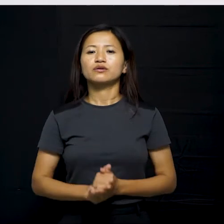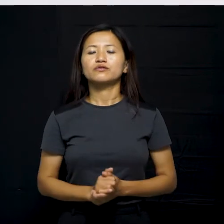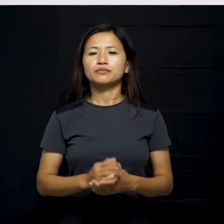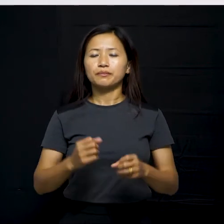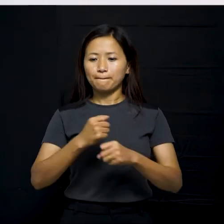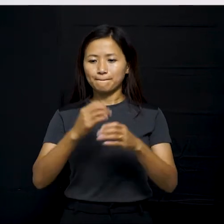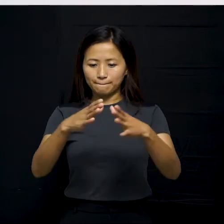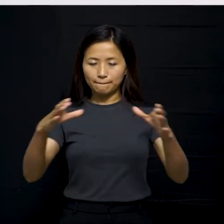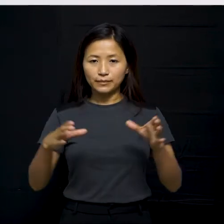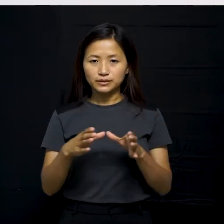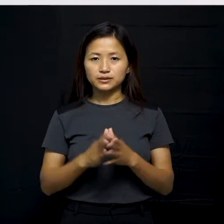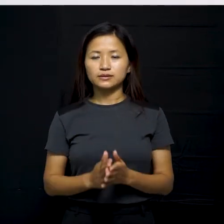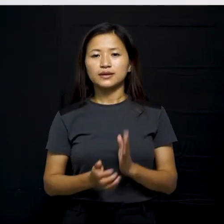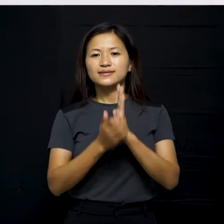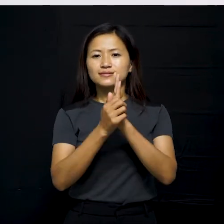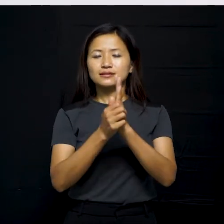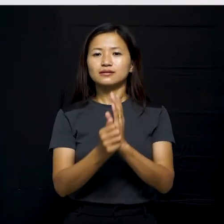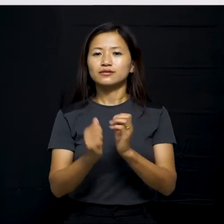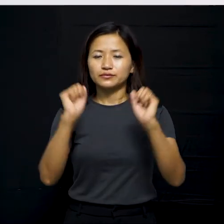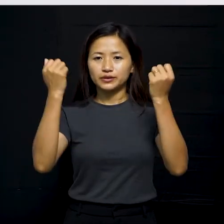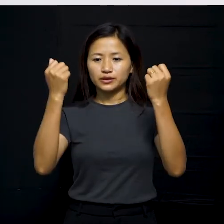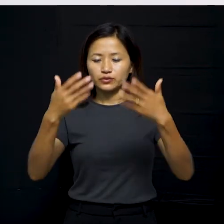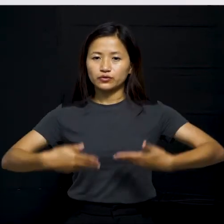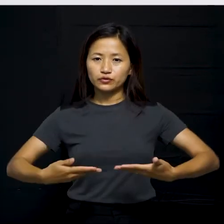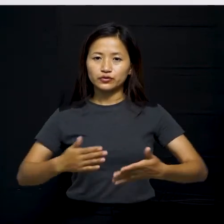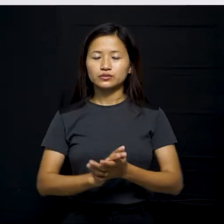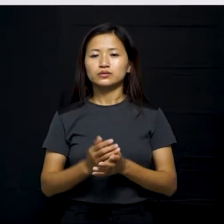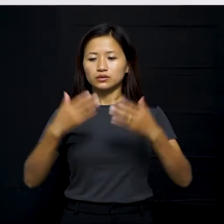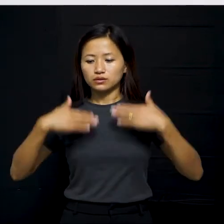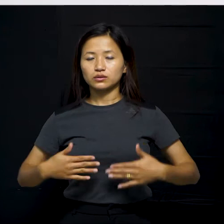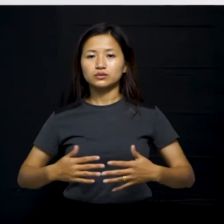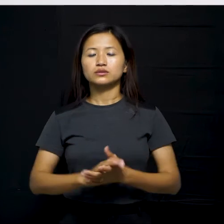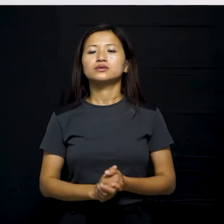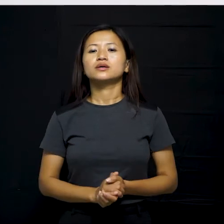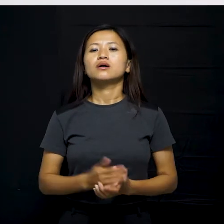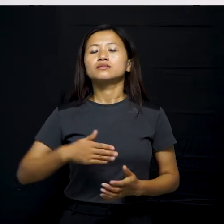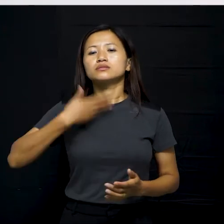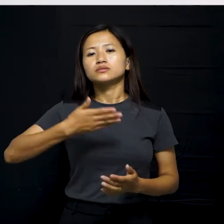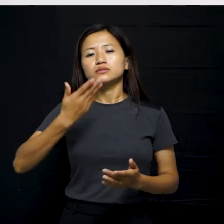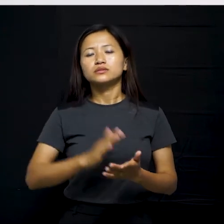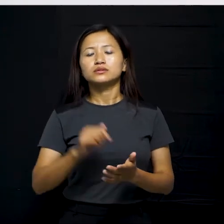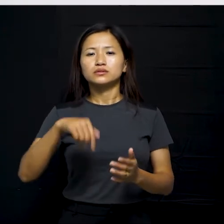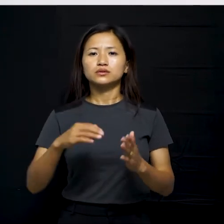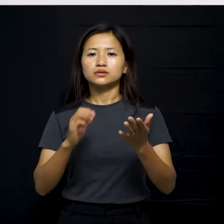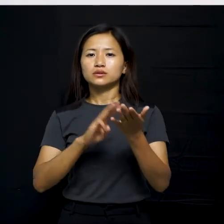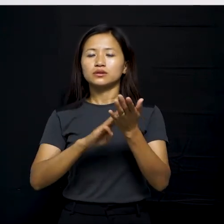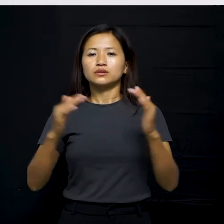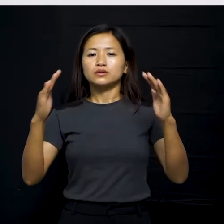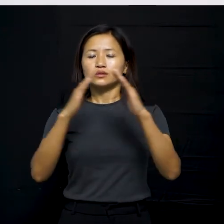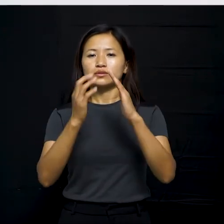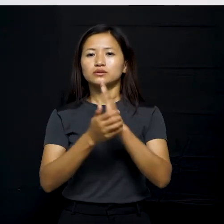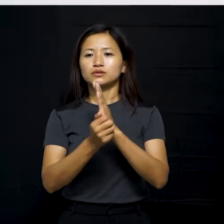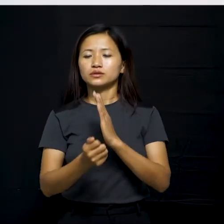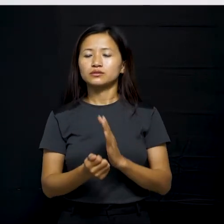skill of making hand-woven cloth. So all these skills are taught in the morung, and skills means something